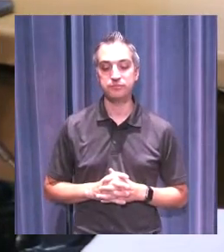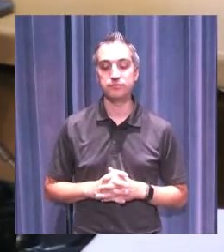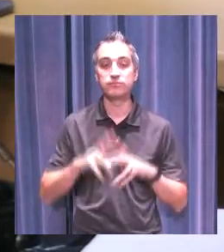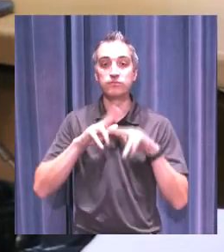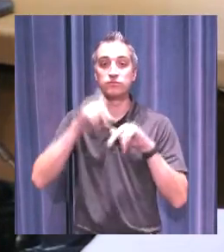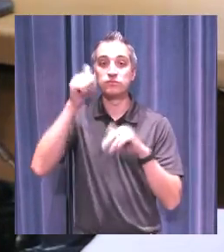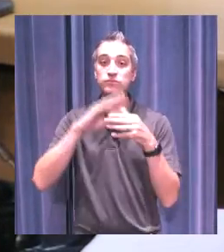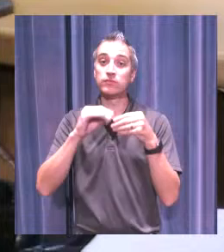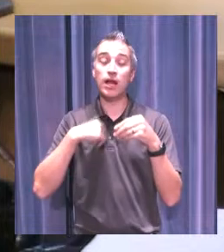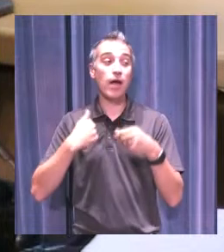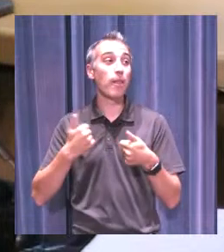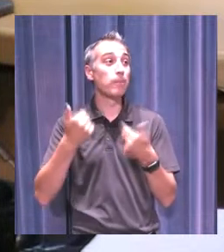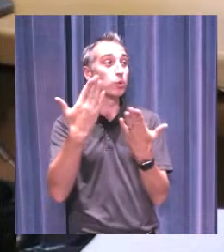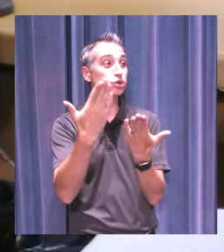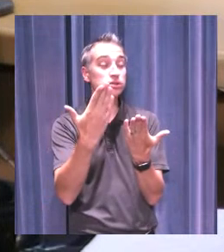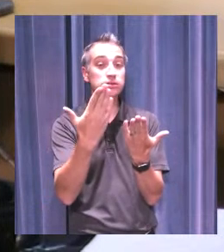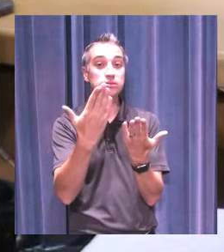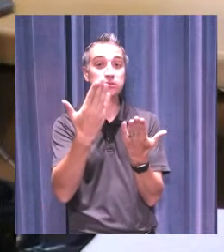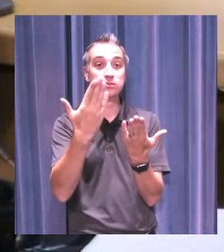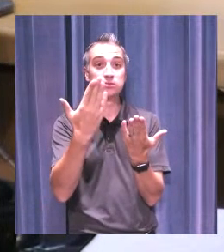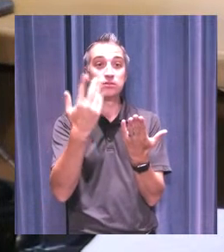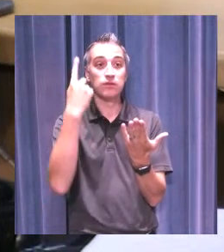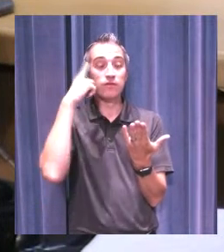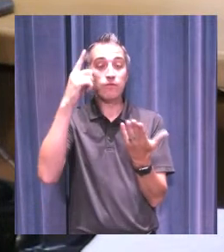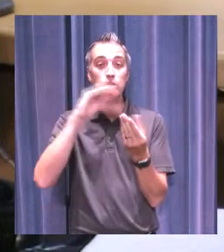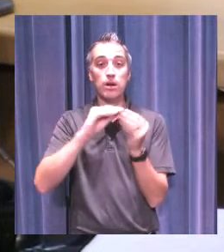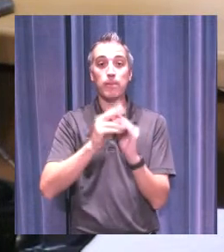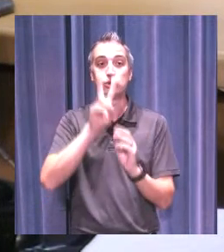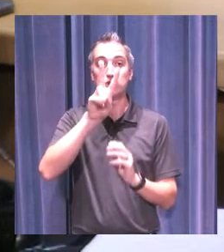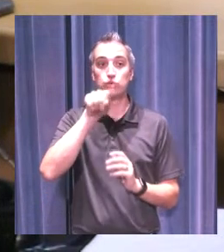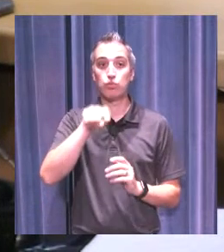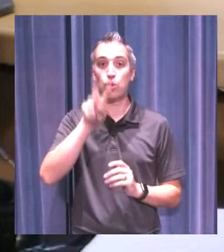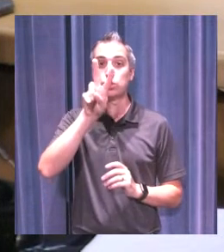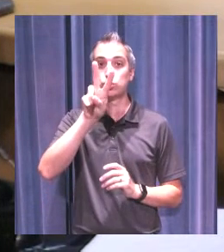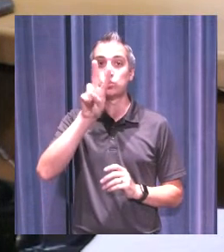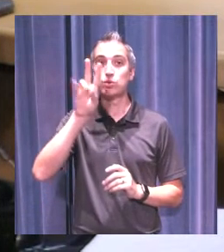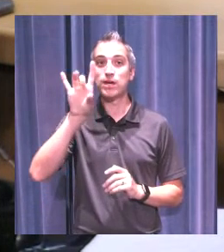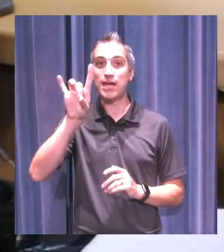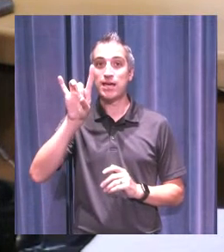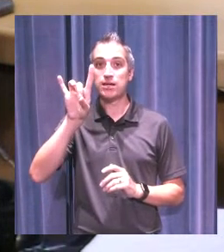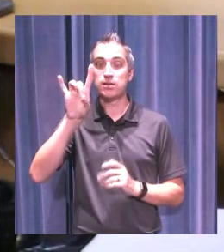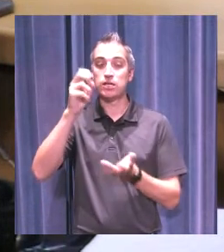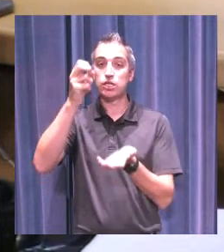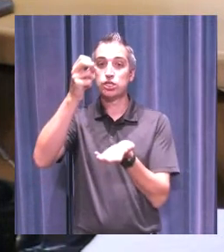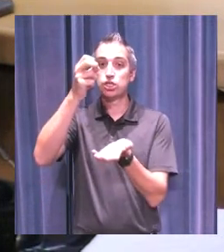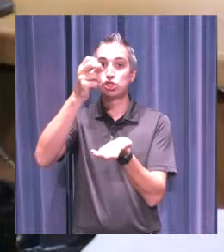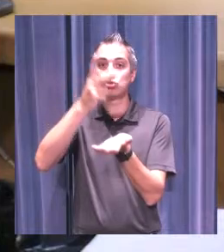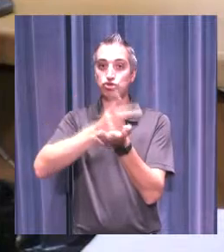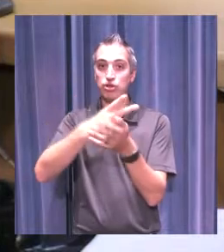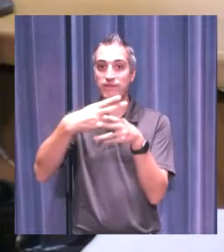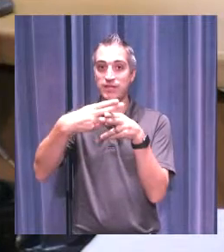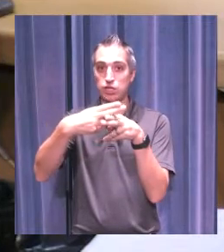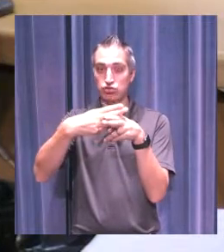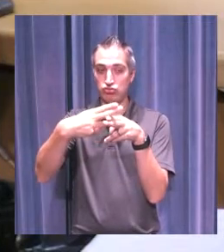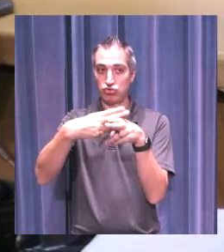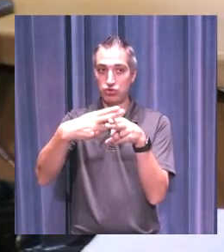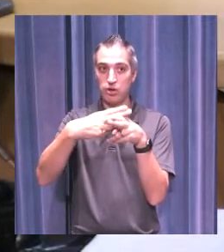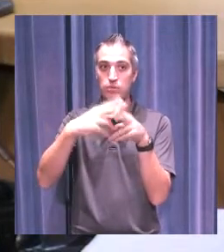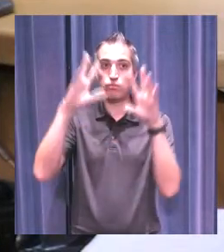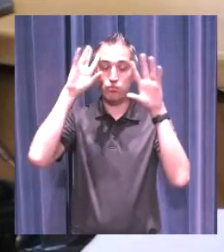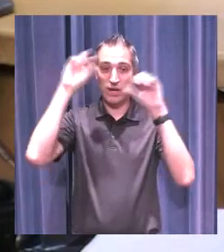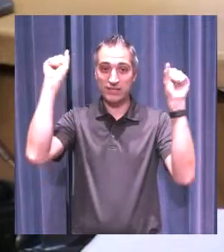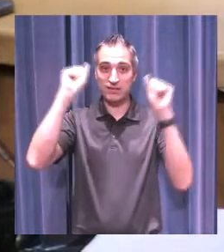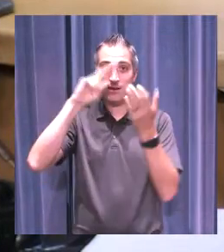I would entertain a motion for item 2.28, approval of interim presidential candidate contract. So